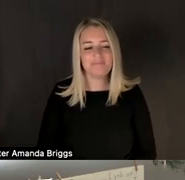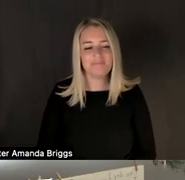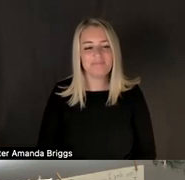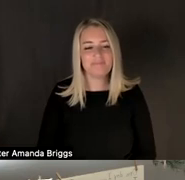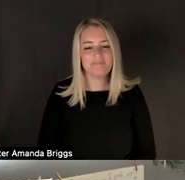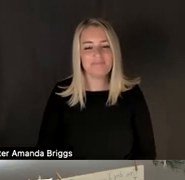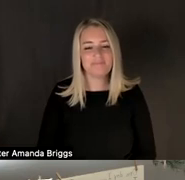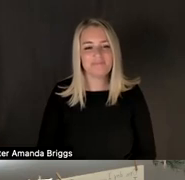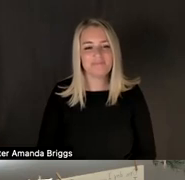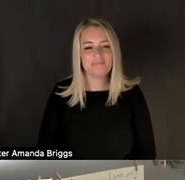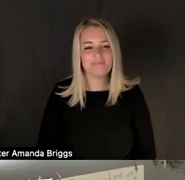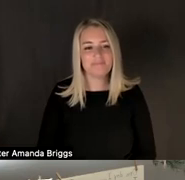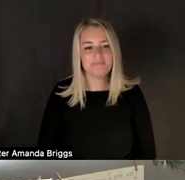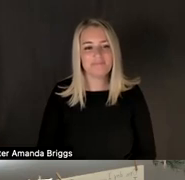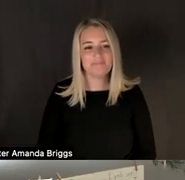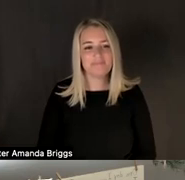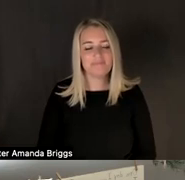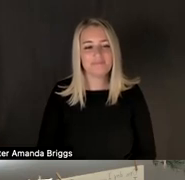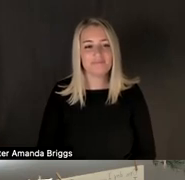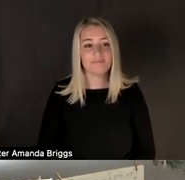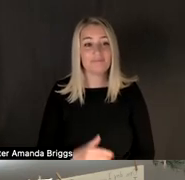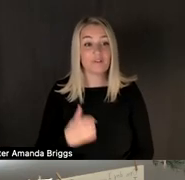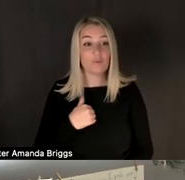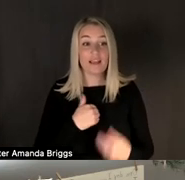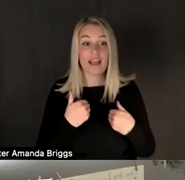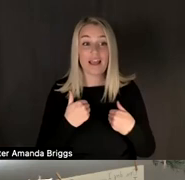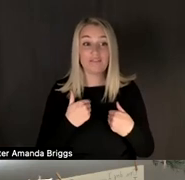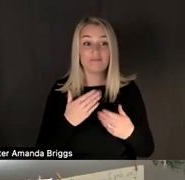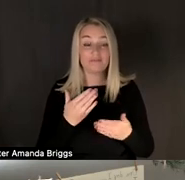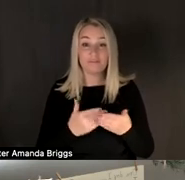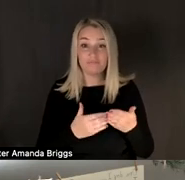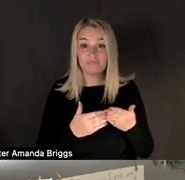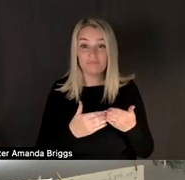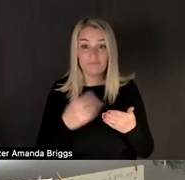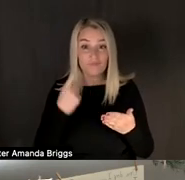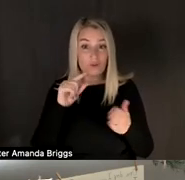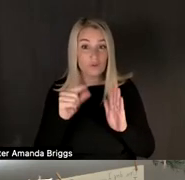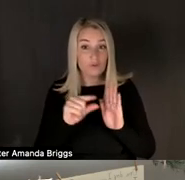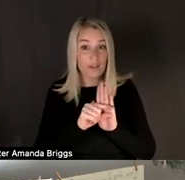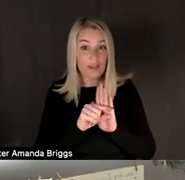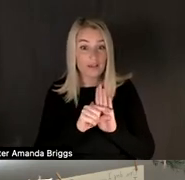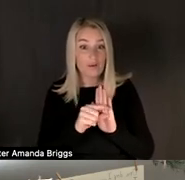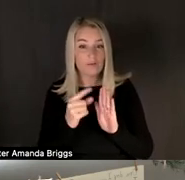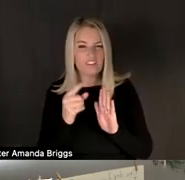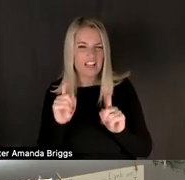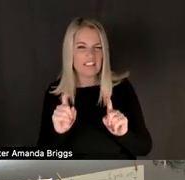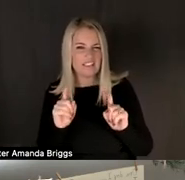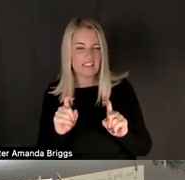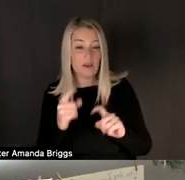We have a few tests that we do in first grade, and one of them is to look at this picture, and I ask him, what do you